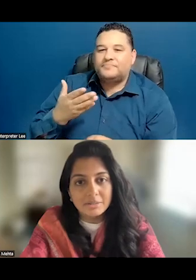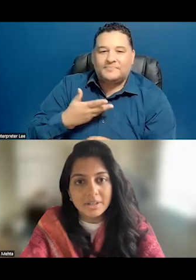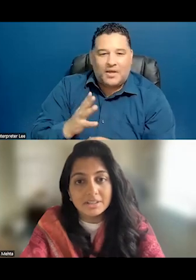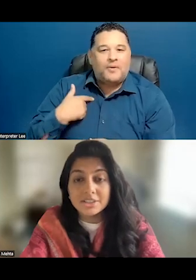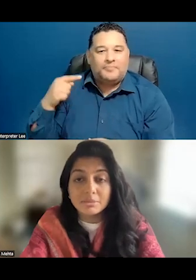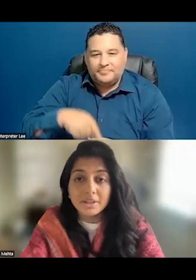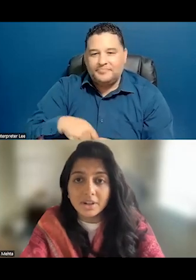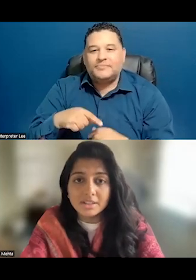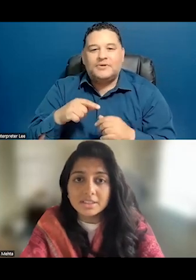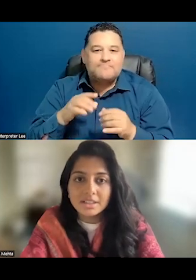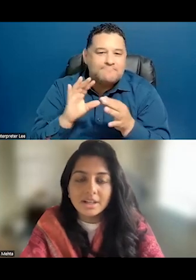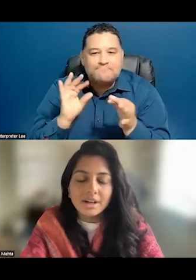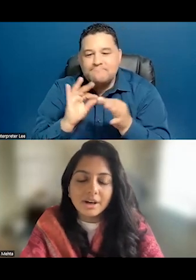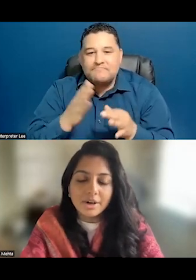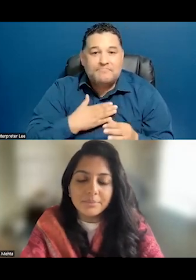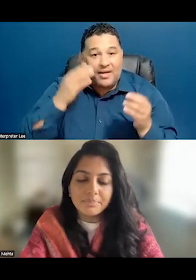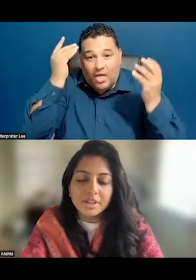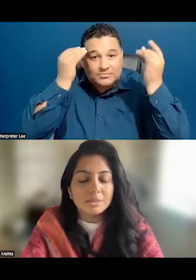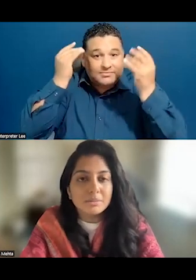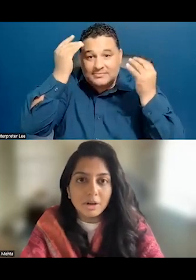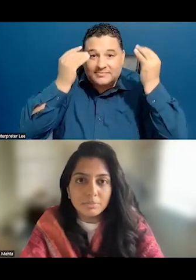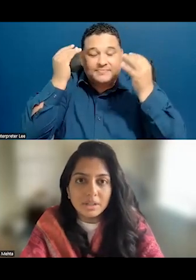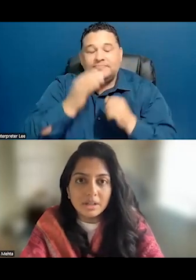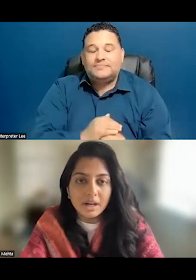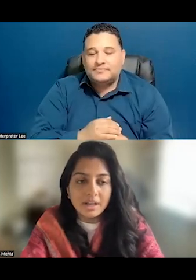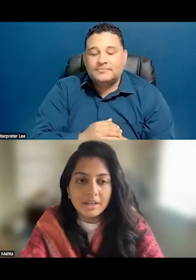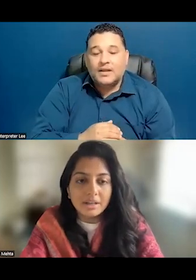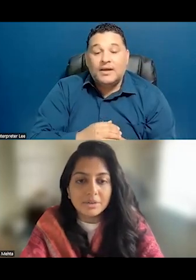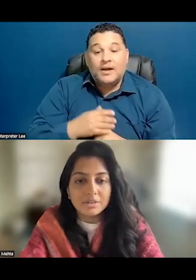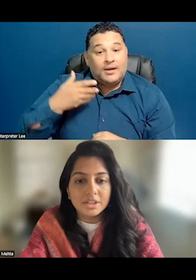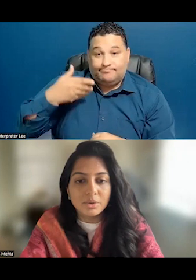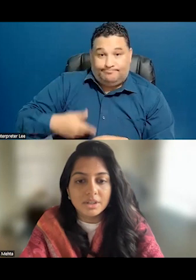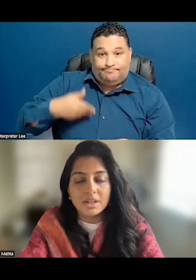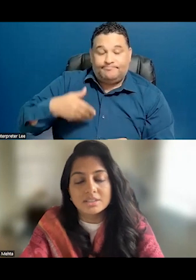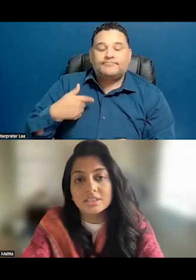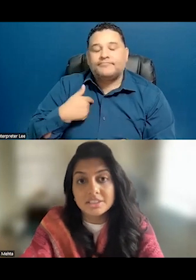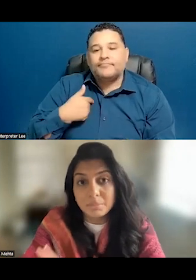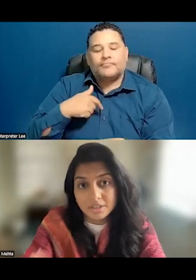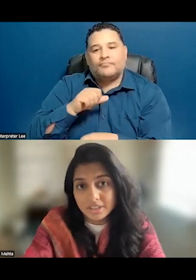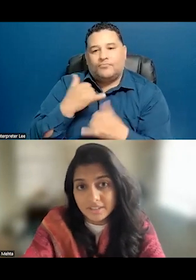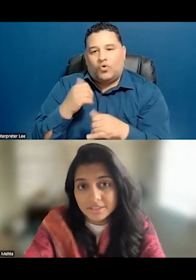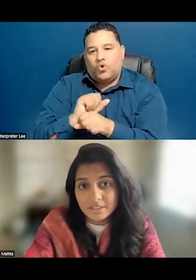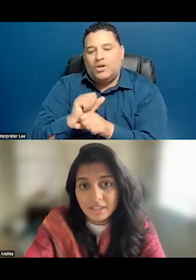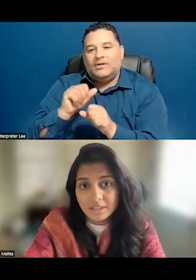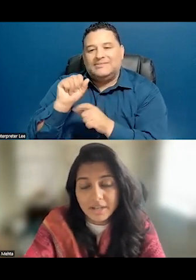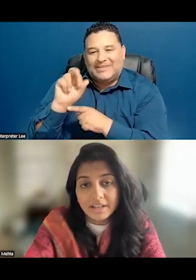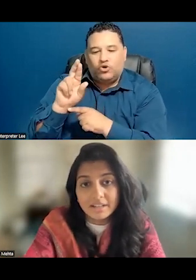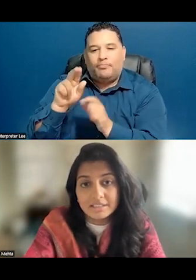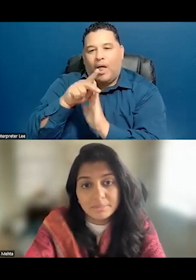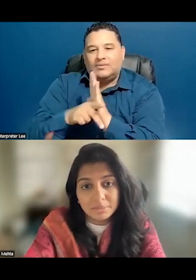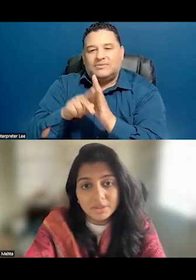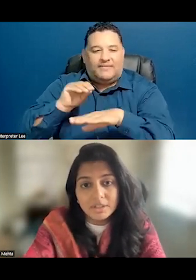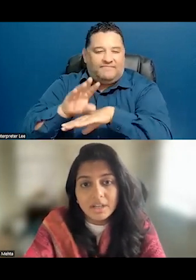your time and share my thoughts. A little bit about me. I am currently working as the senior policy advisor